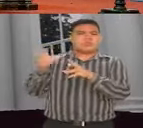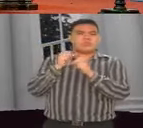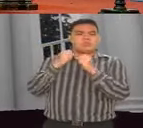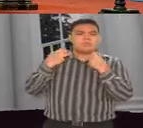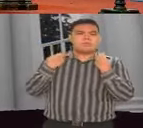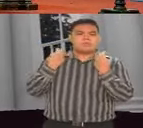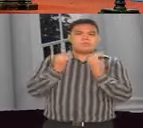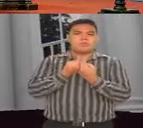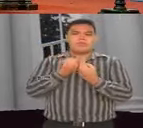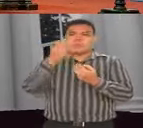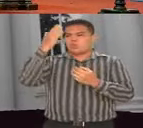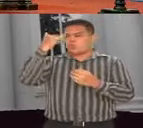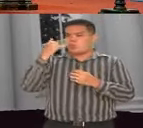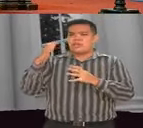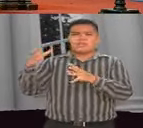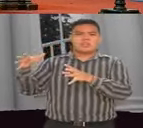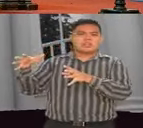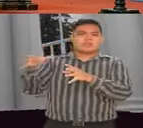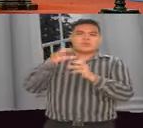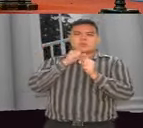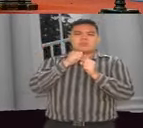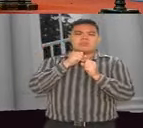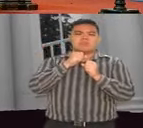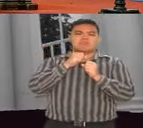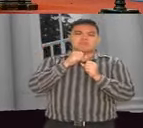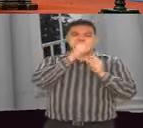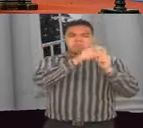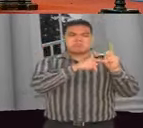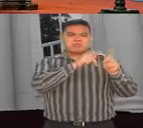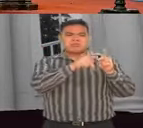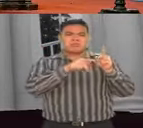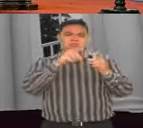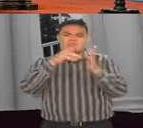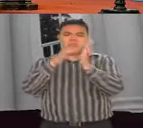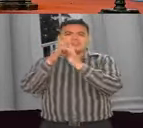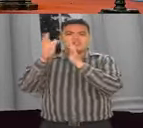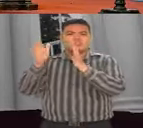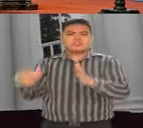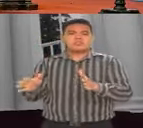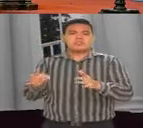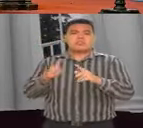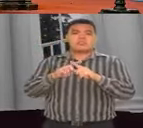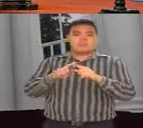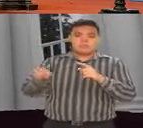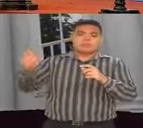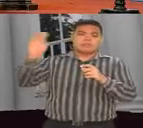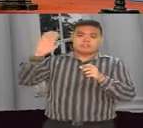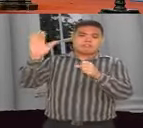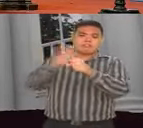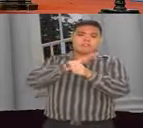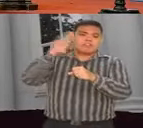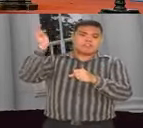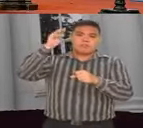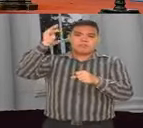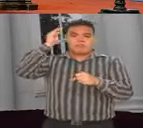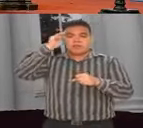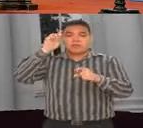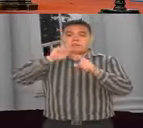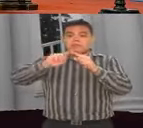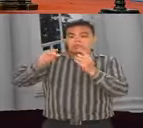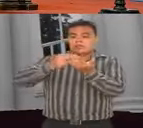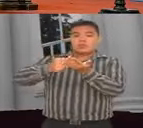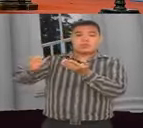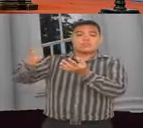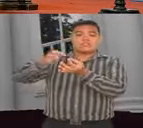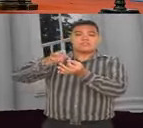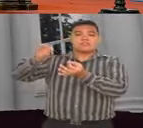Julo? Lord, nganong gikuha man imo si Brother so-and-so? Nganong gikuha? And that has been occupying my mind. And the Holy Spirit had to